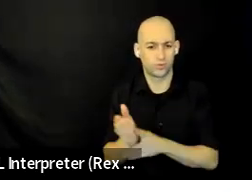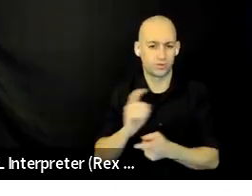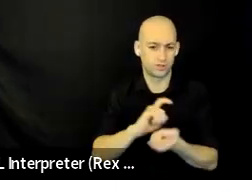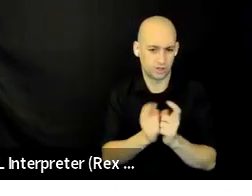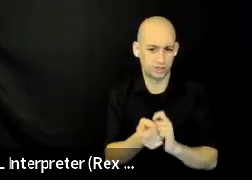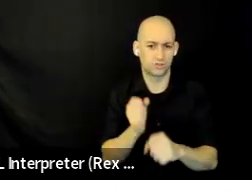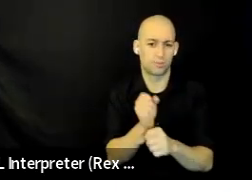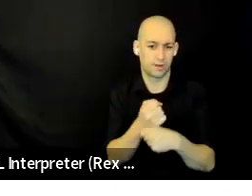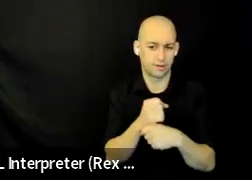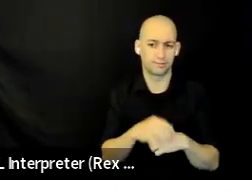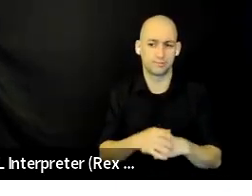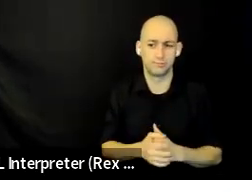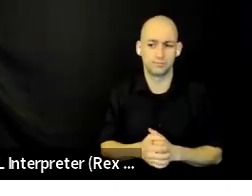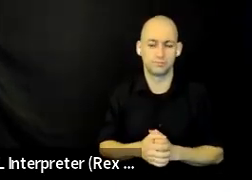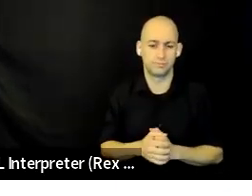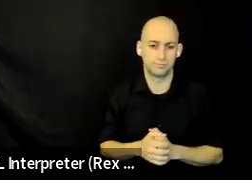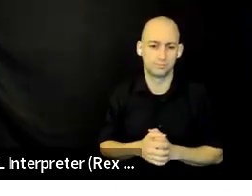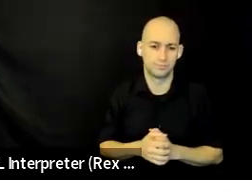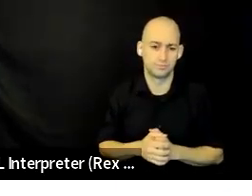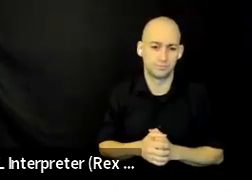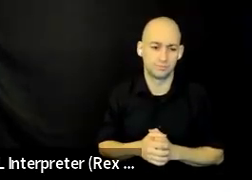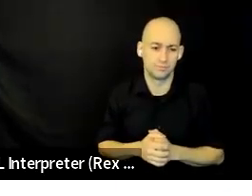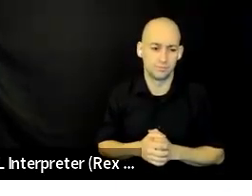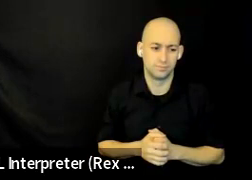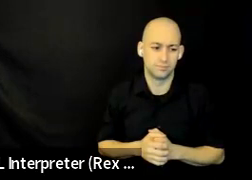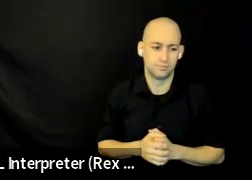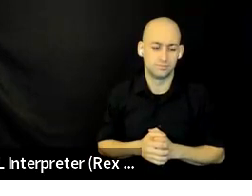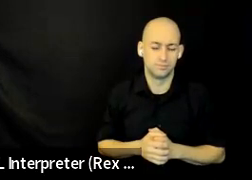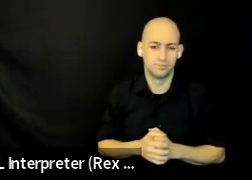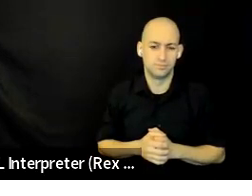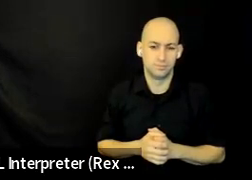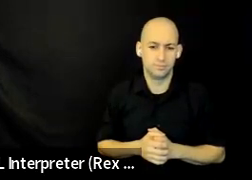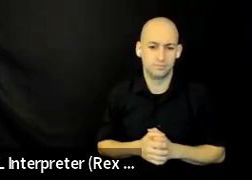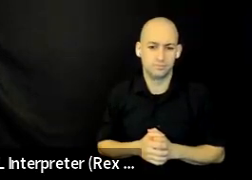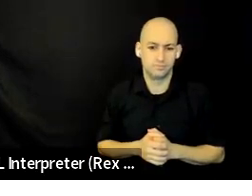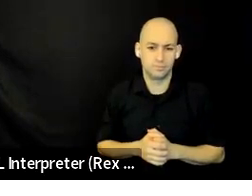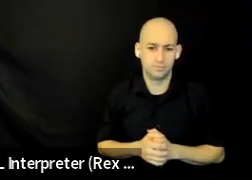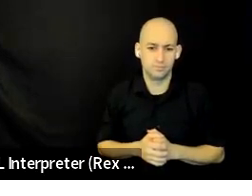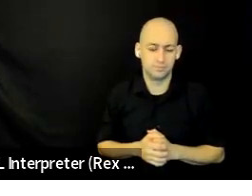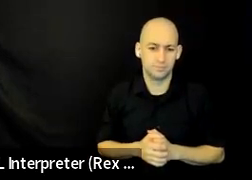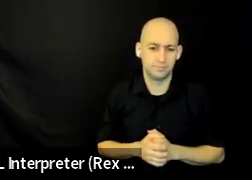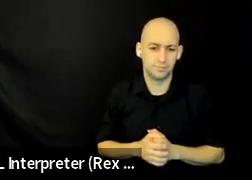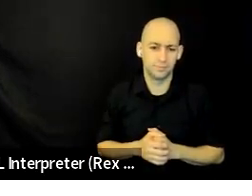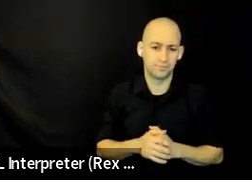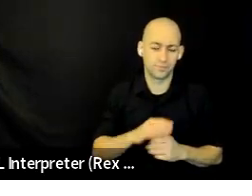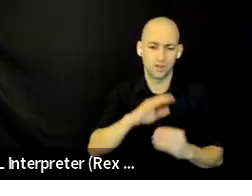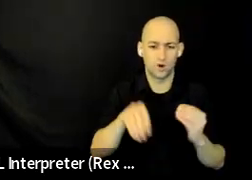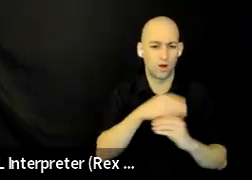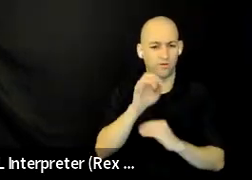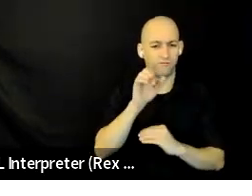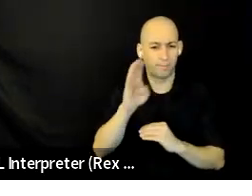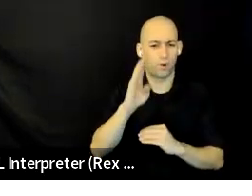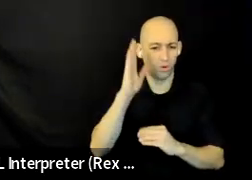made. And then around the February timeframe, concurrently, we're going to be testing the metrics on